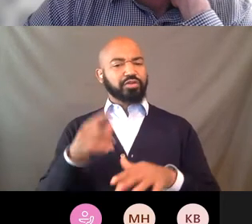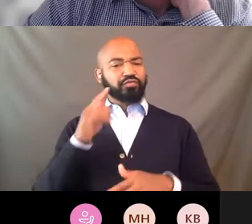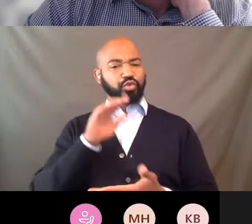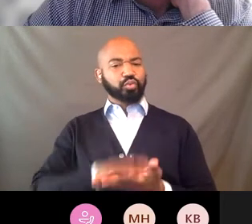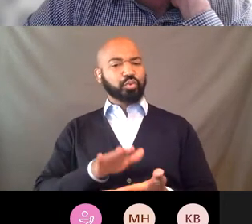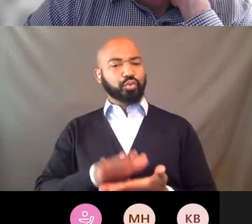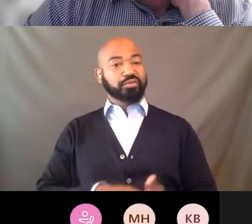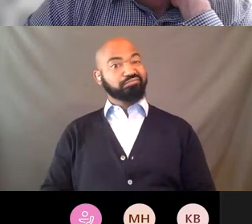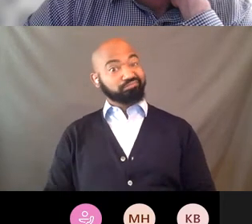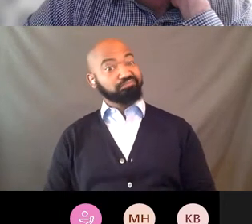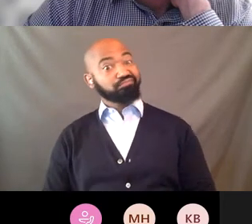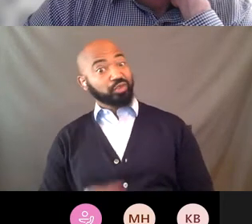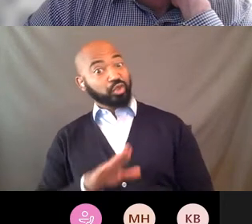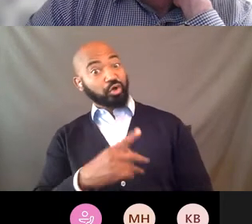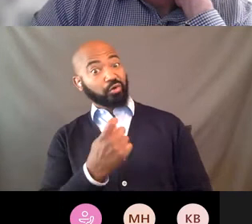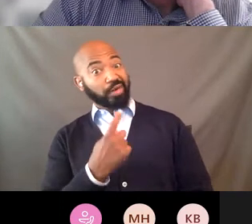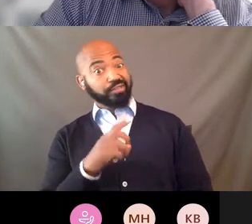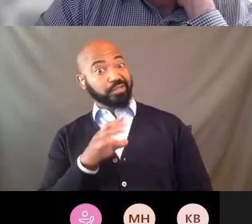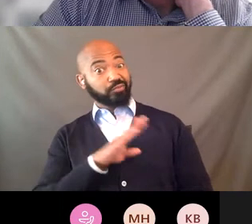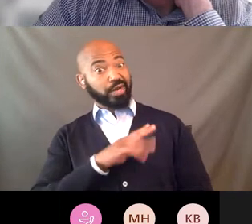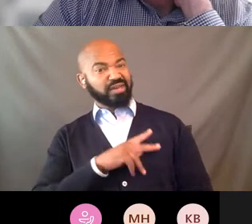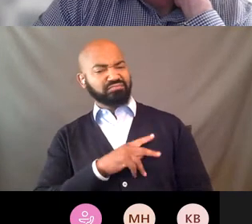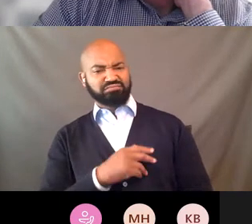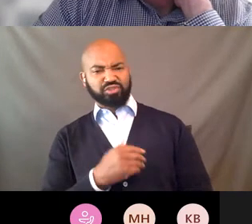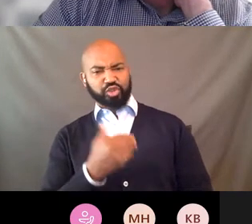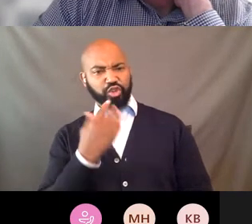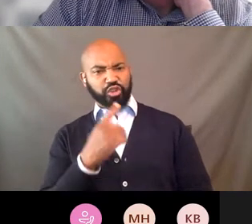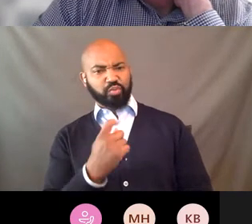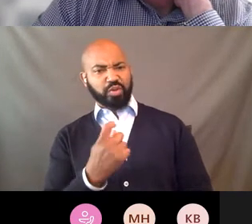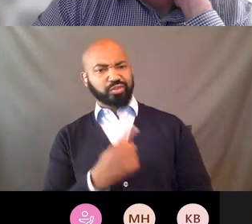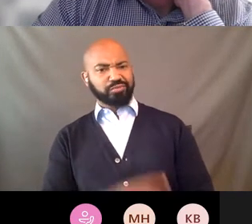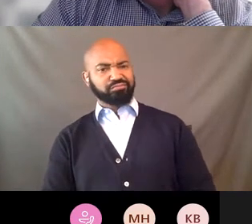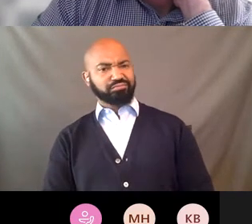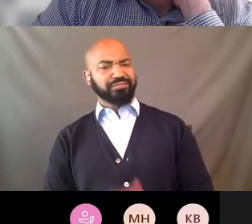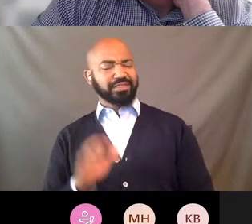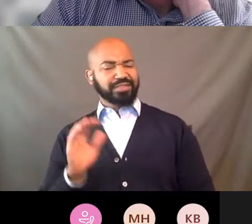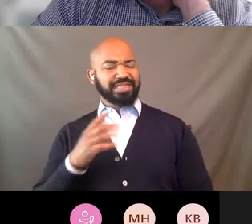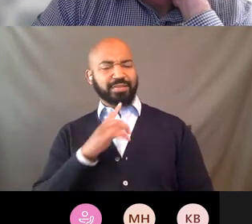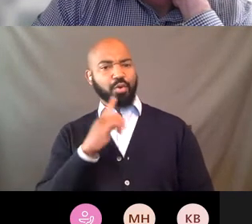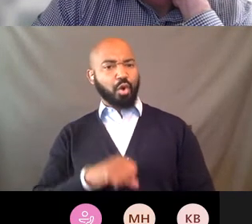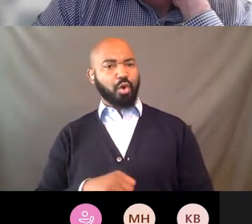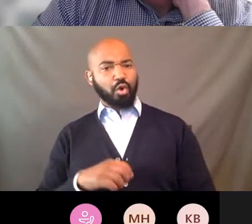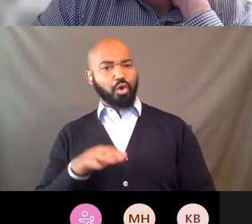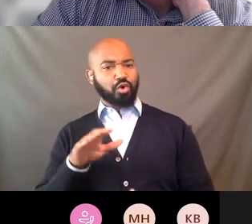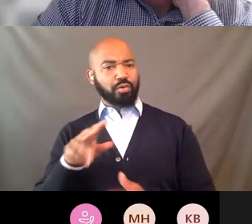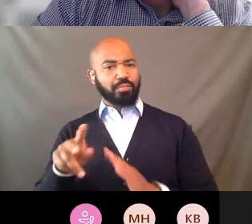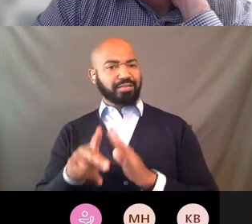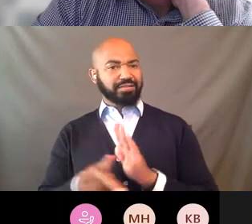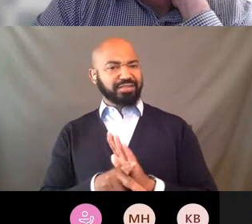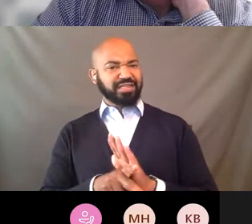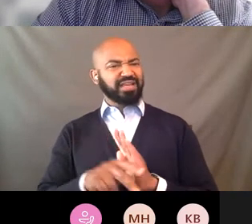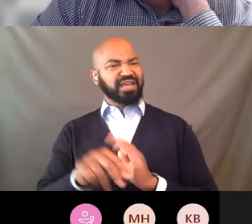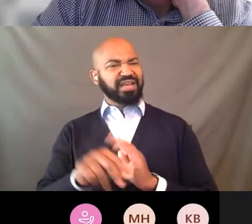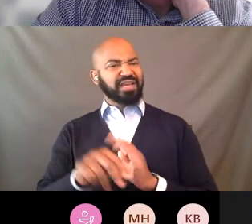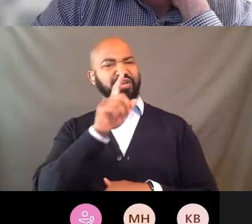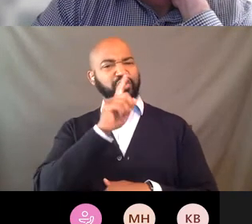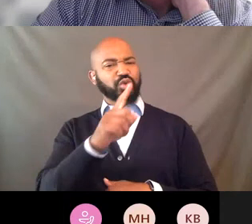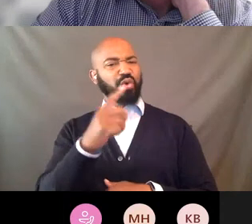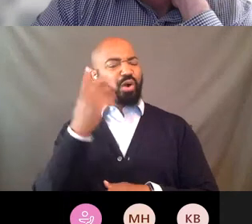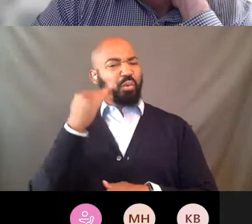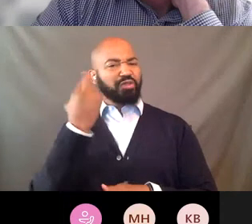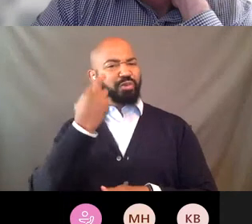That is a great question. It seems to have been a kind of a remnant policy that I don't remember if we even got into what the